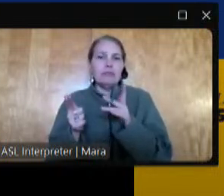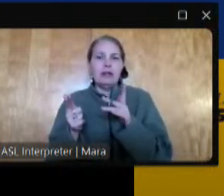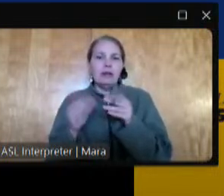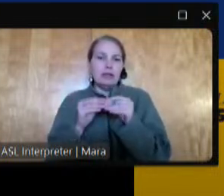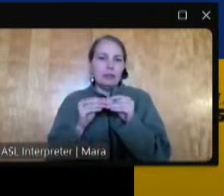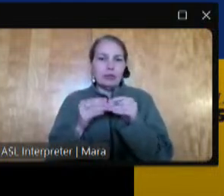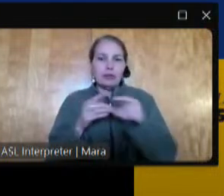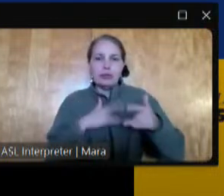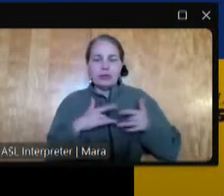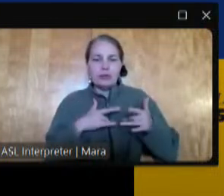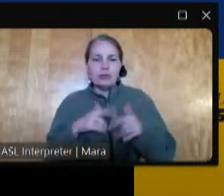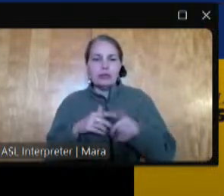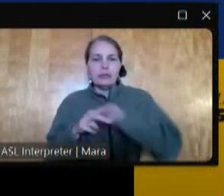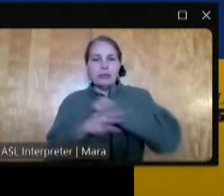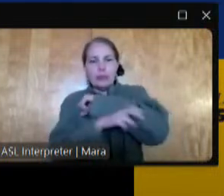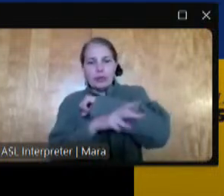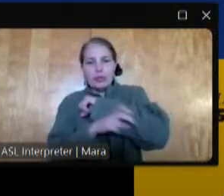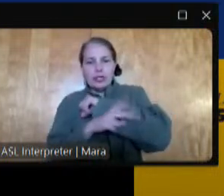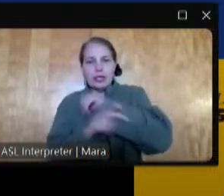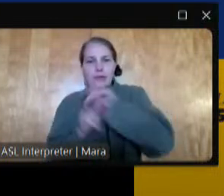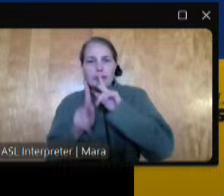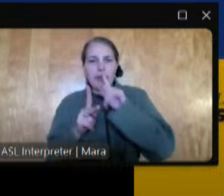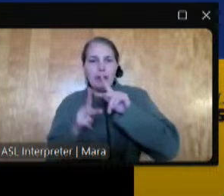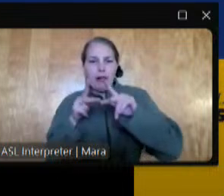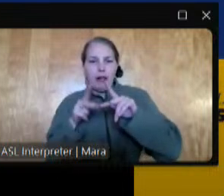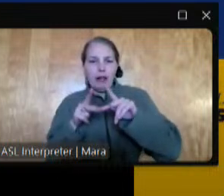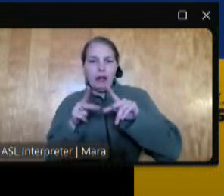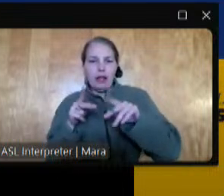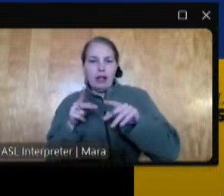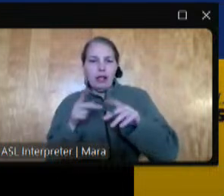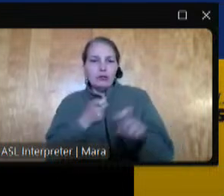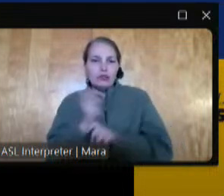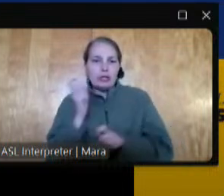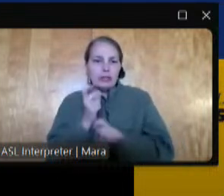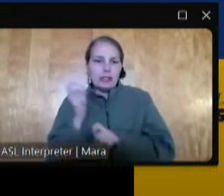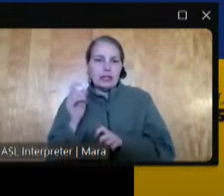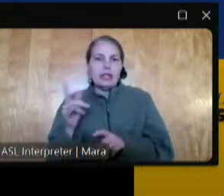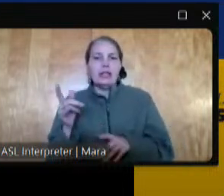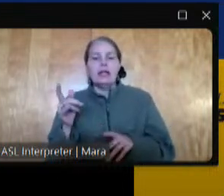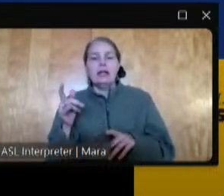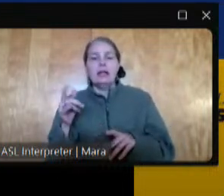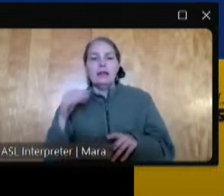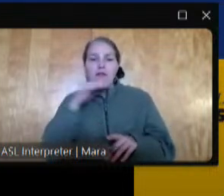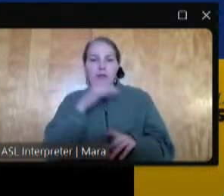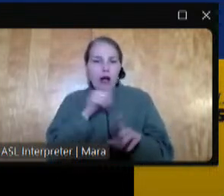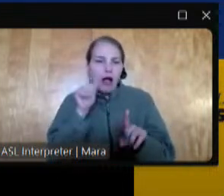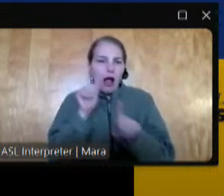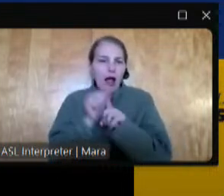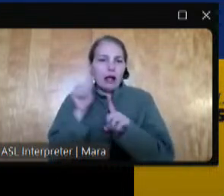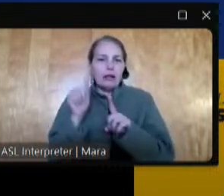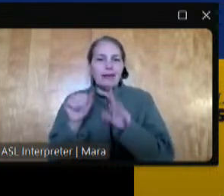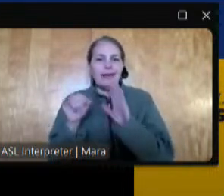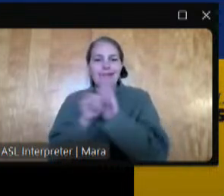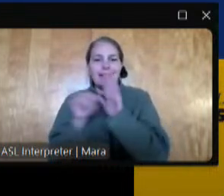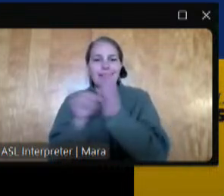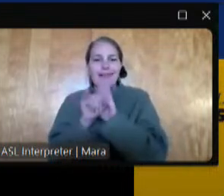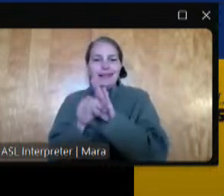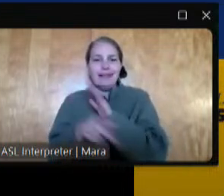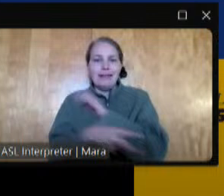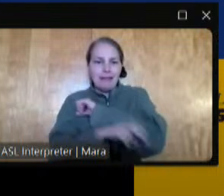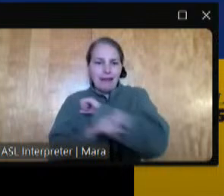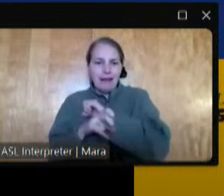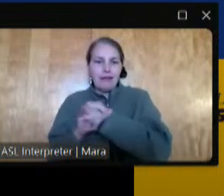trespassing, fraud and forgery, identity theft, construction fraud. We're going to have, we know we're going to